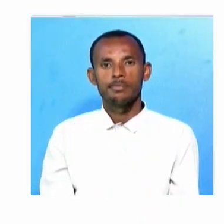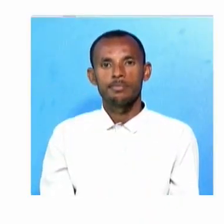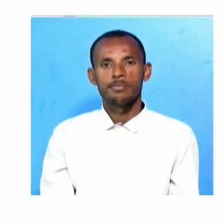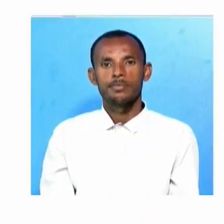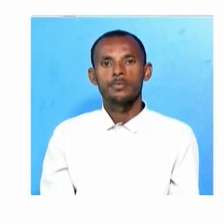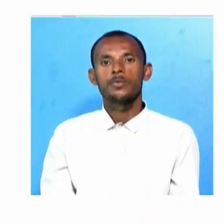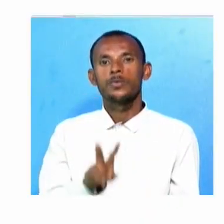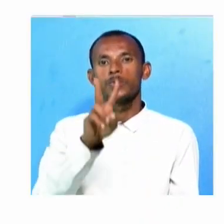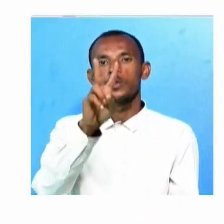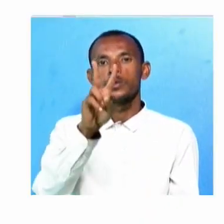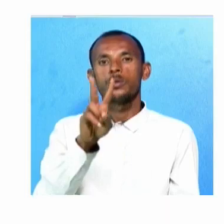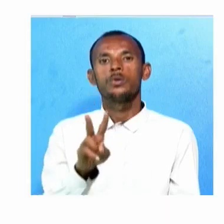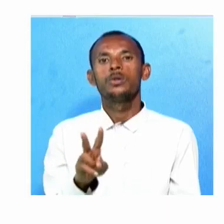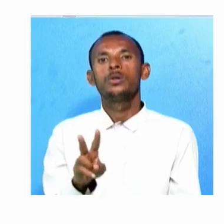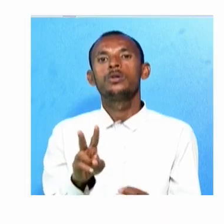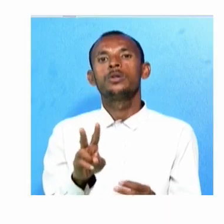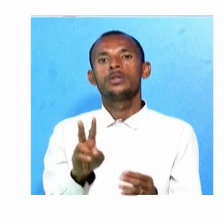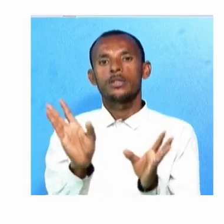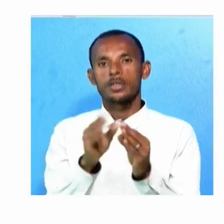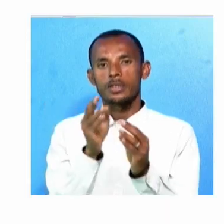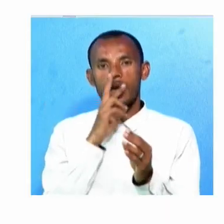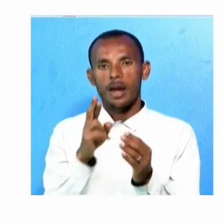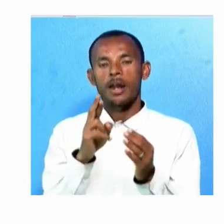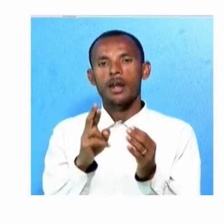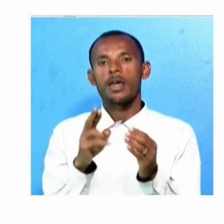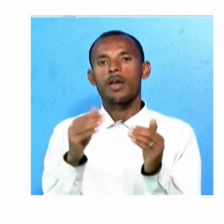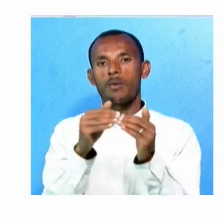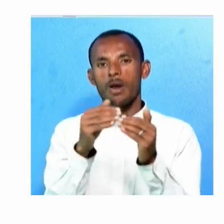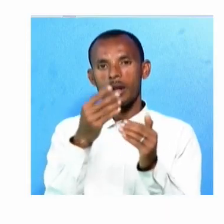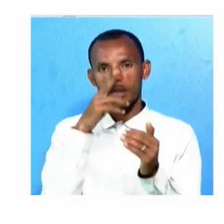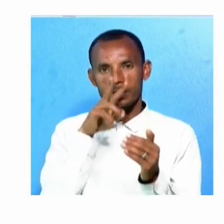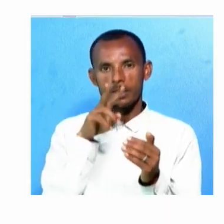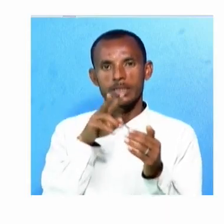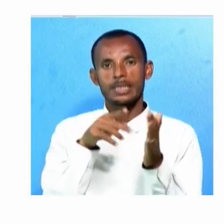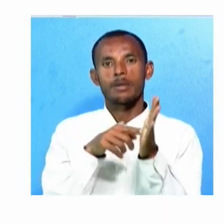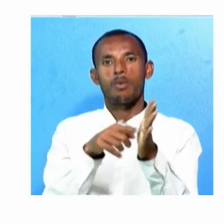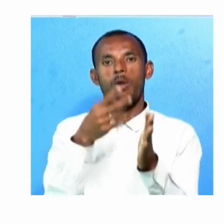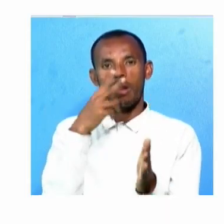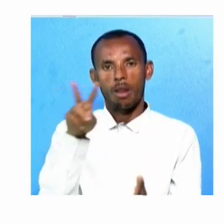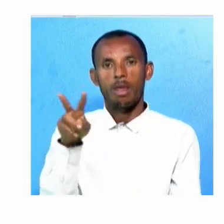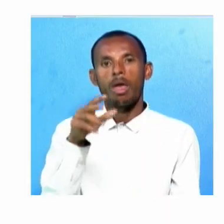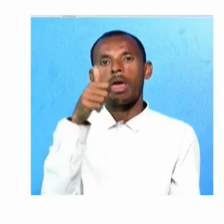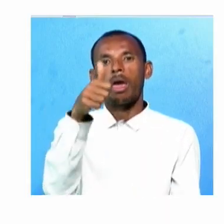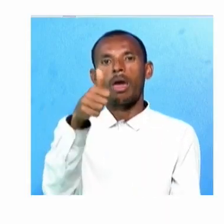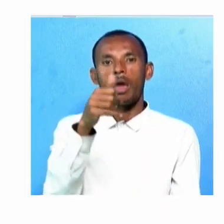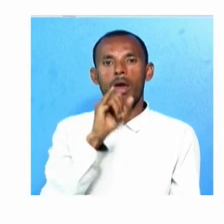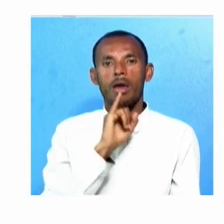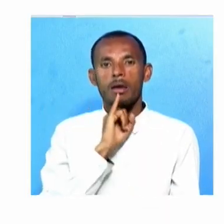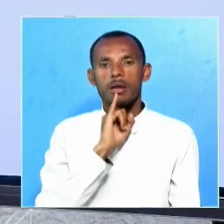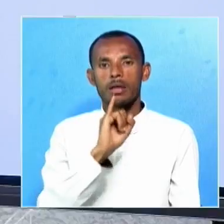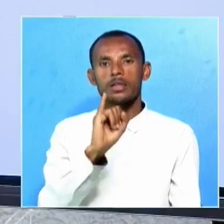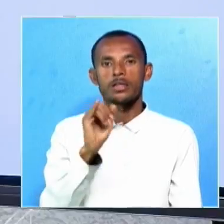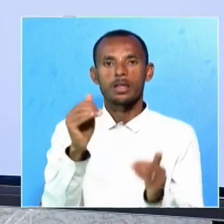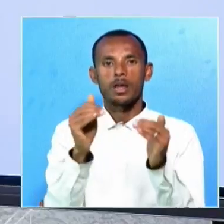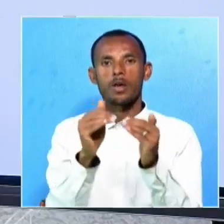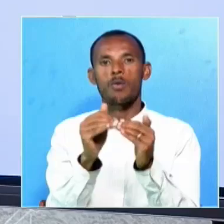equal, we can write symbolically like this. A is equal with B.